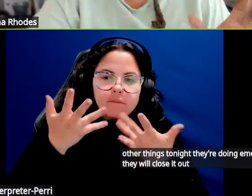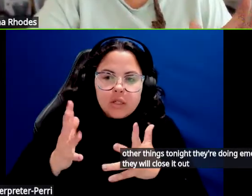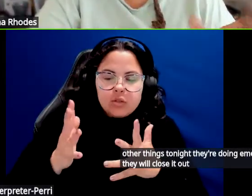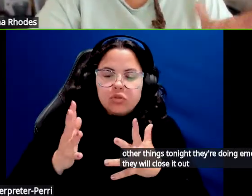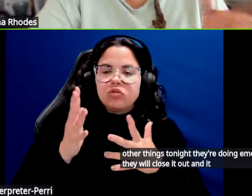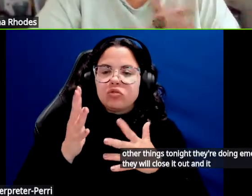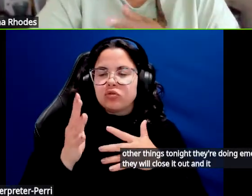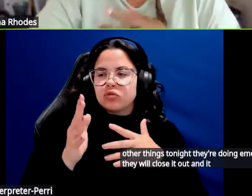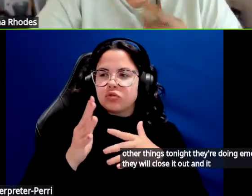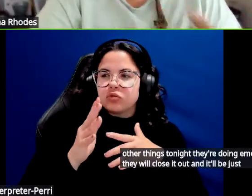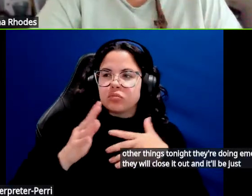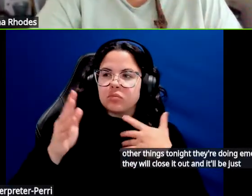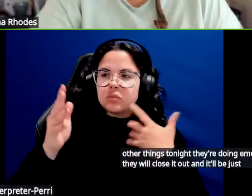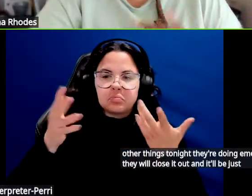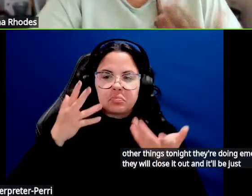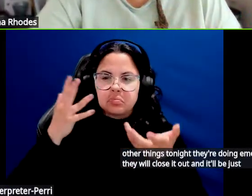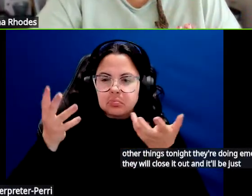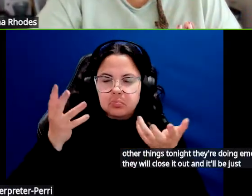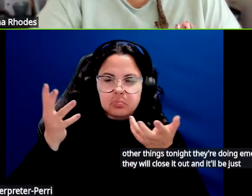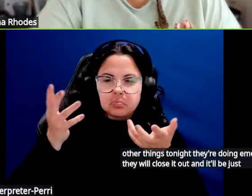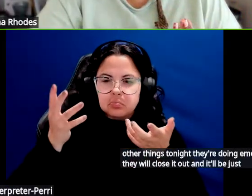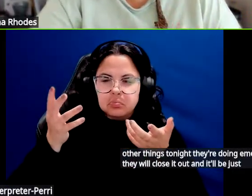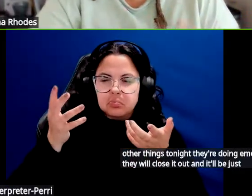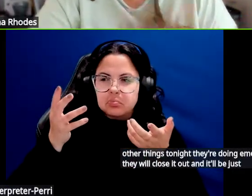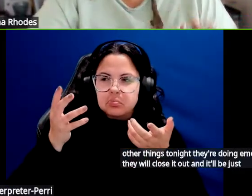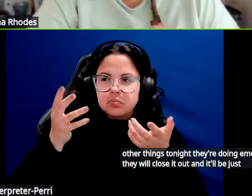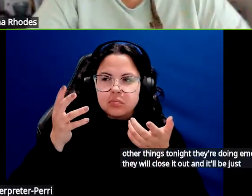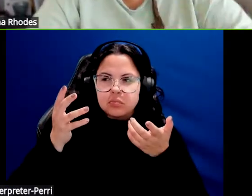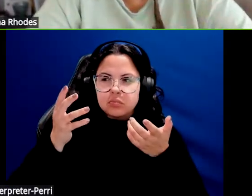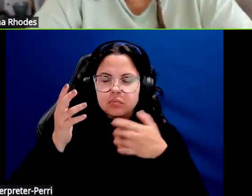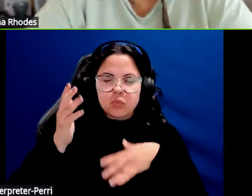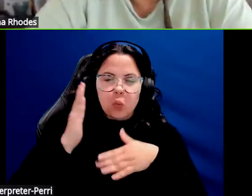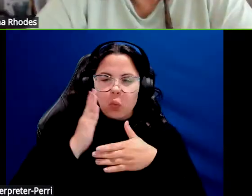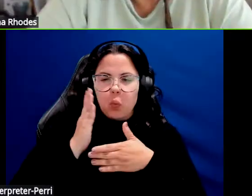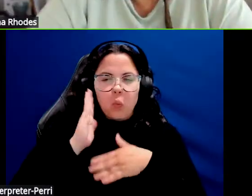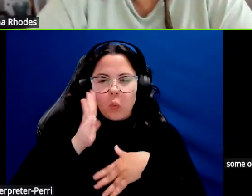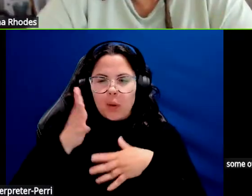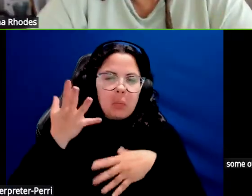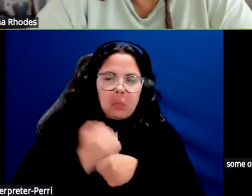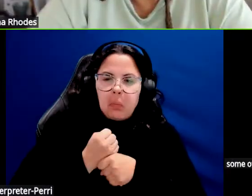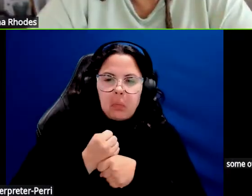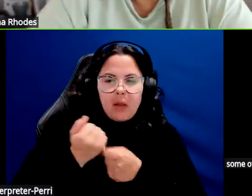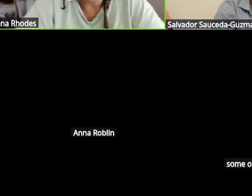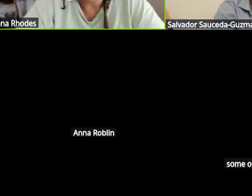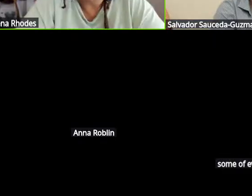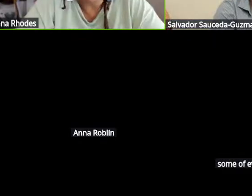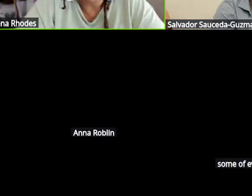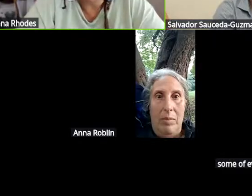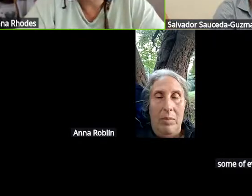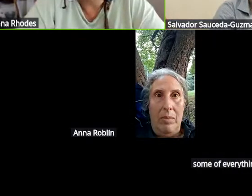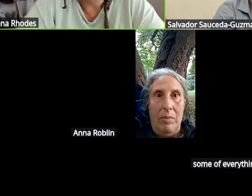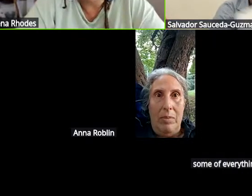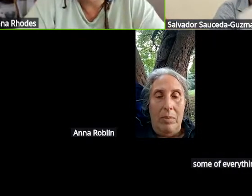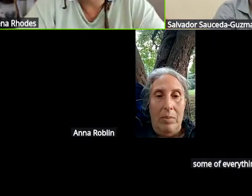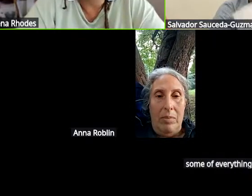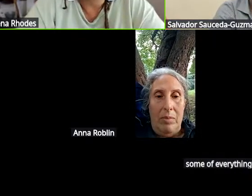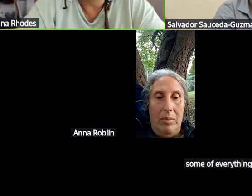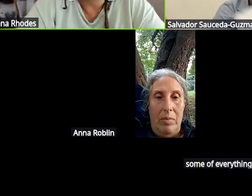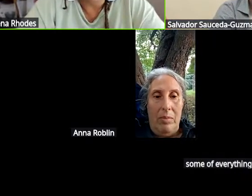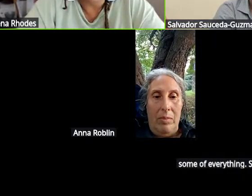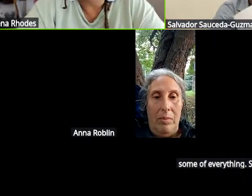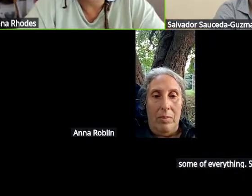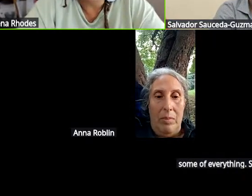be just uh, some of everything. So if you can come, it's at 6